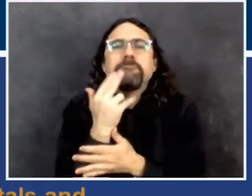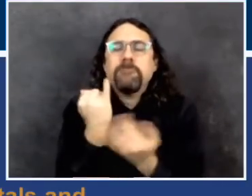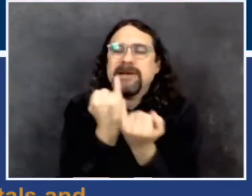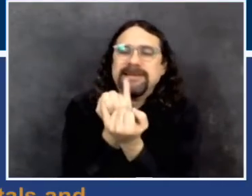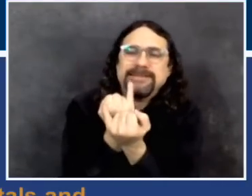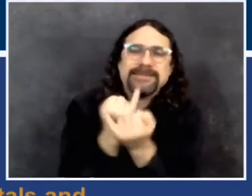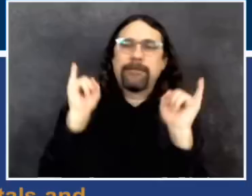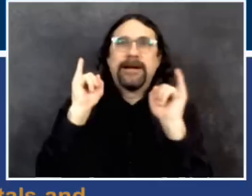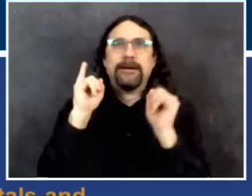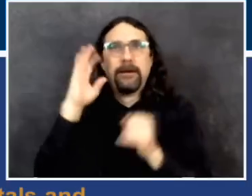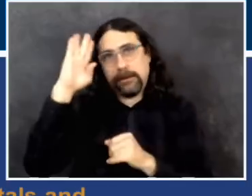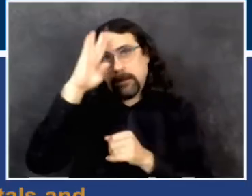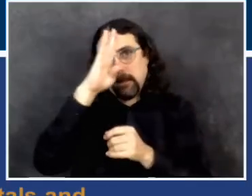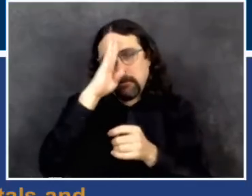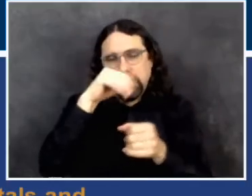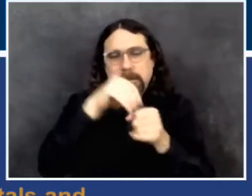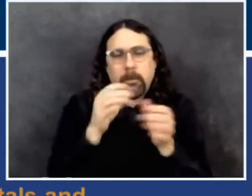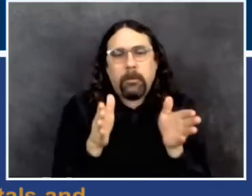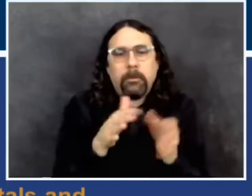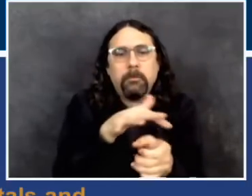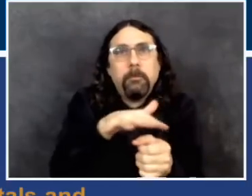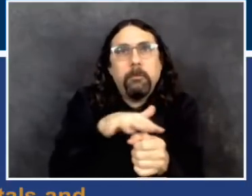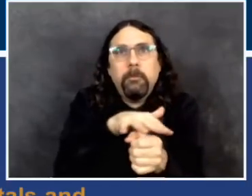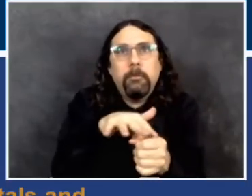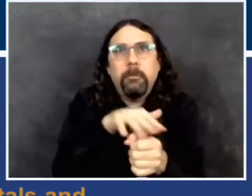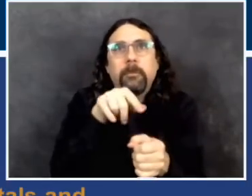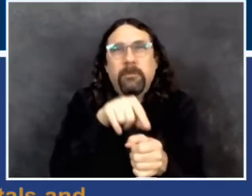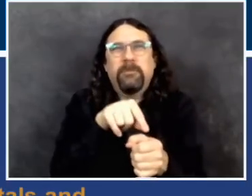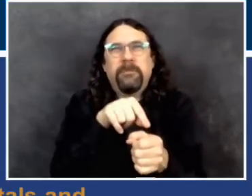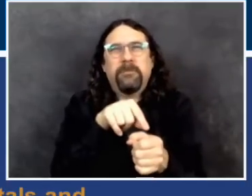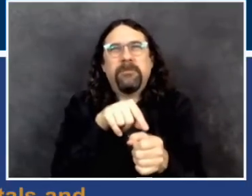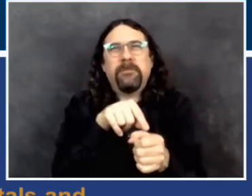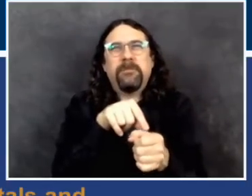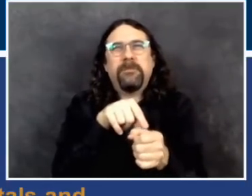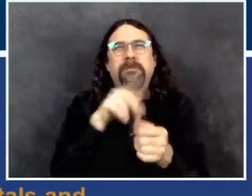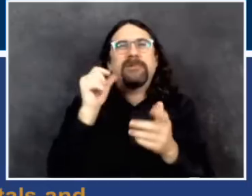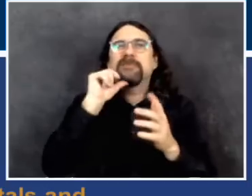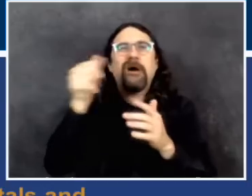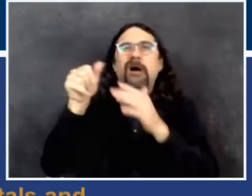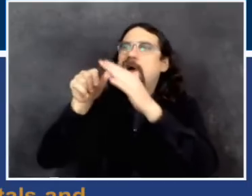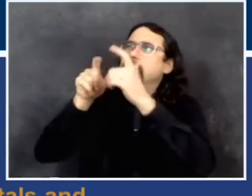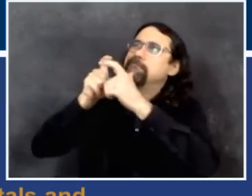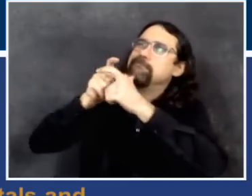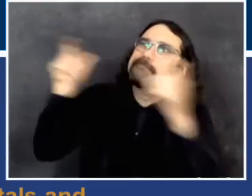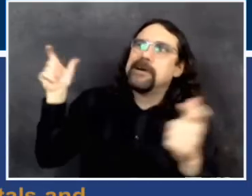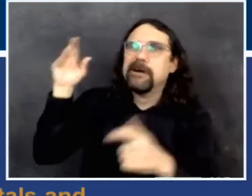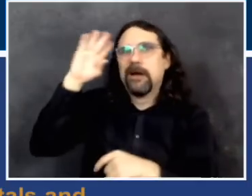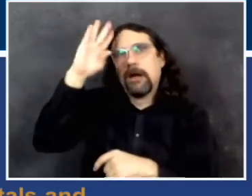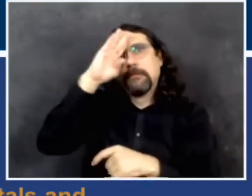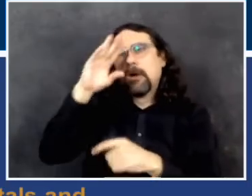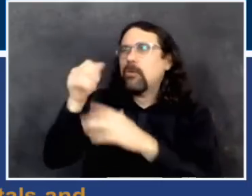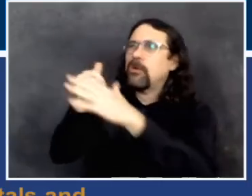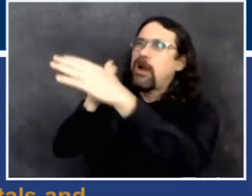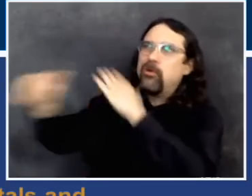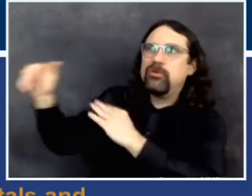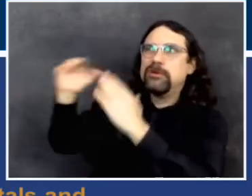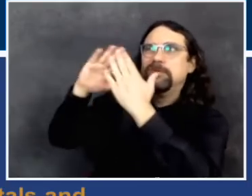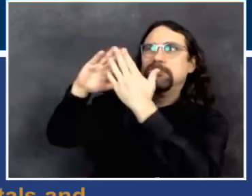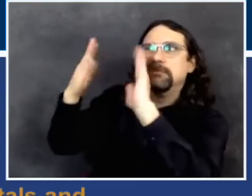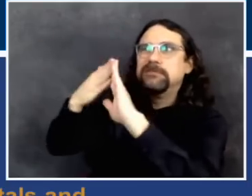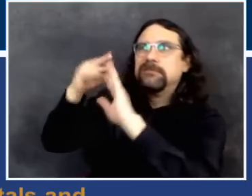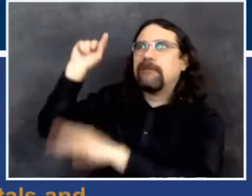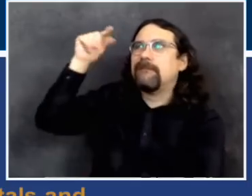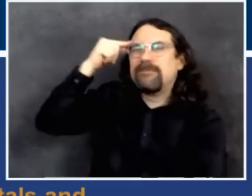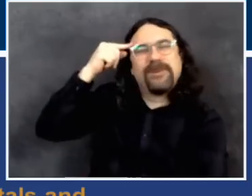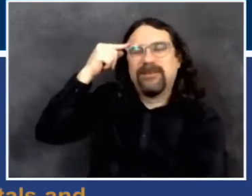needed. And these hospitals, like our public hospitals, our city hospitals, are in many of the places